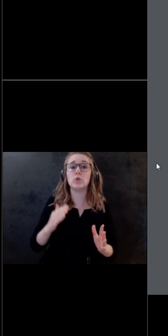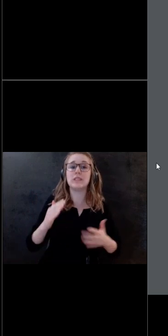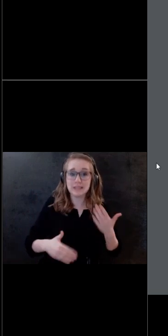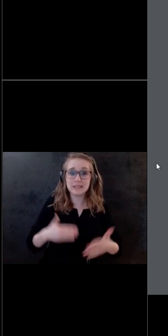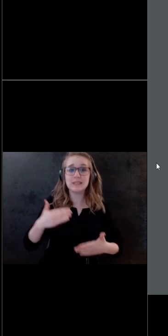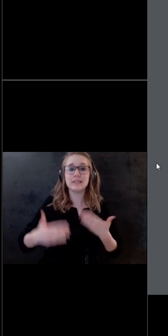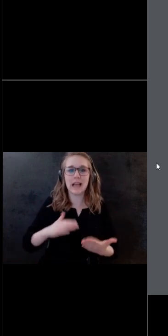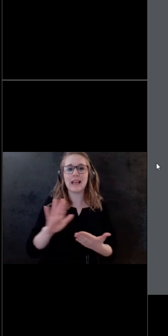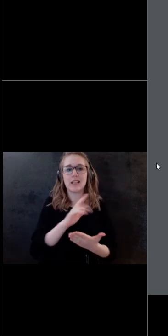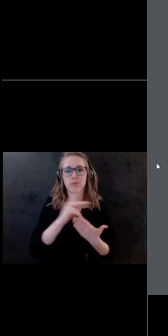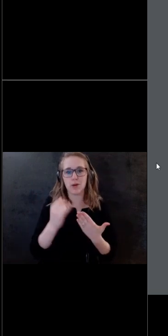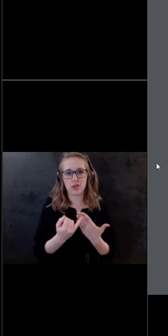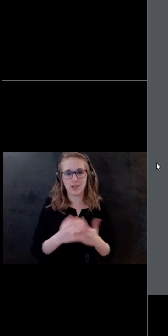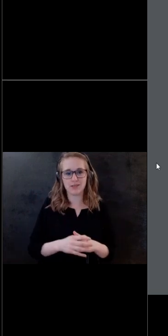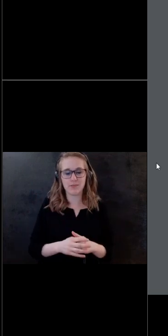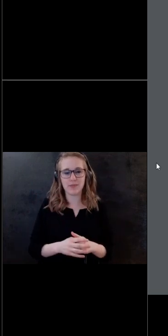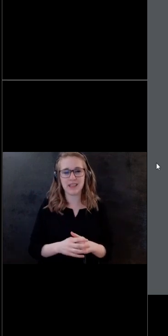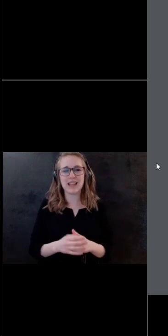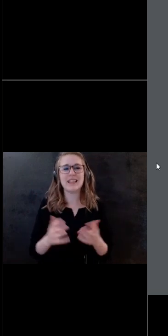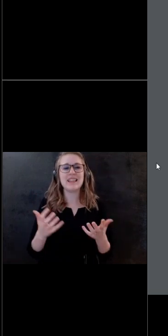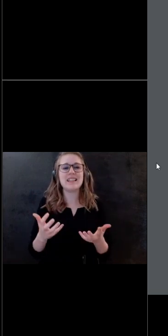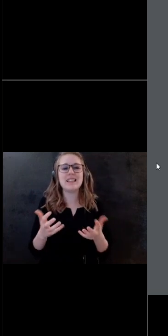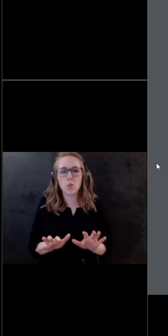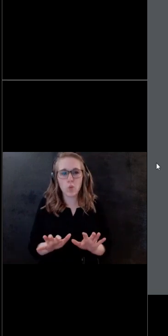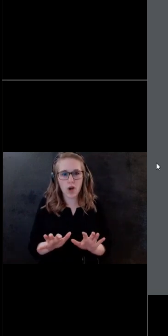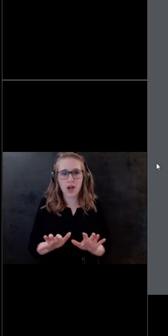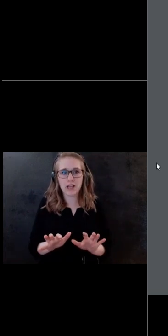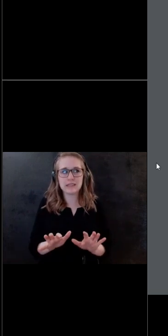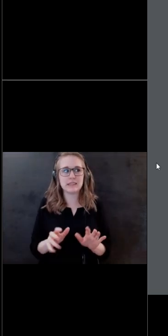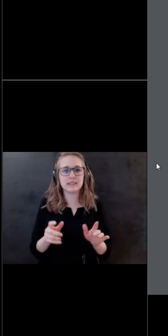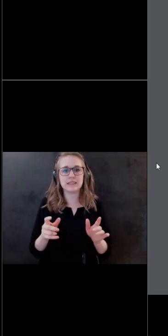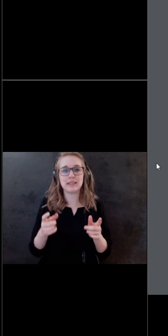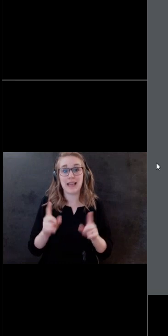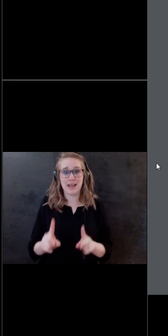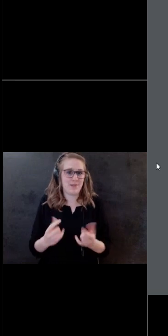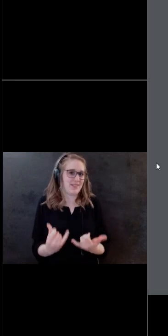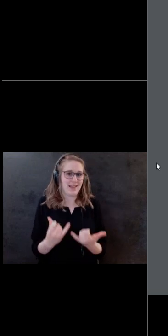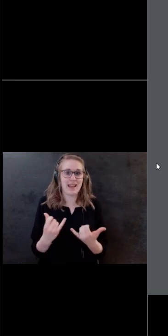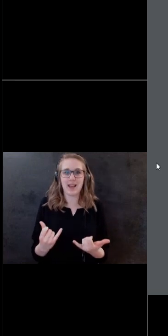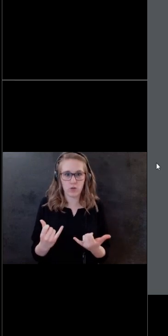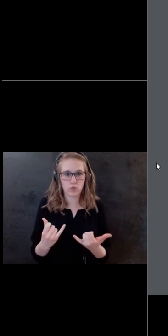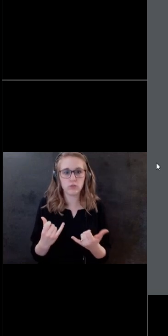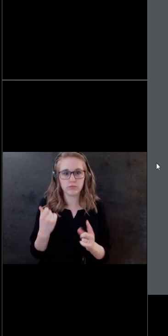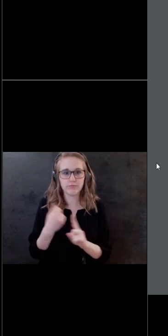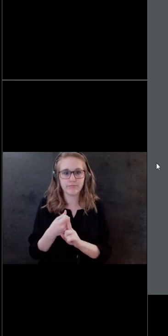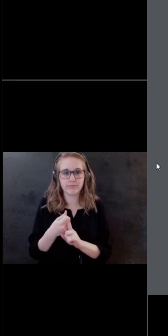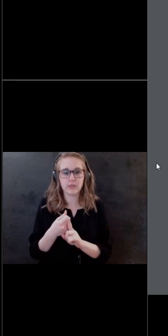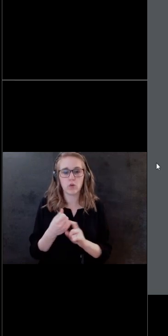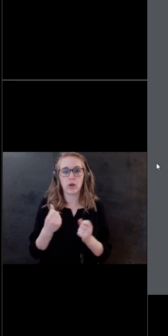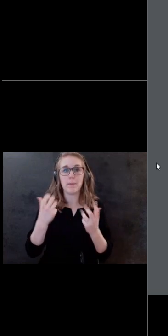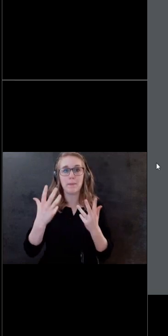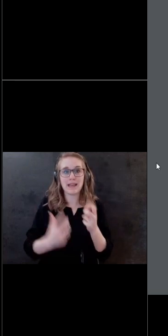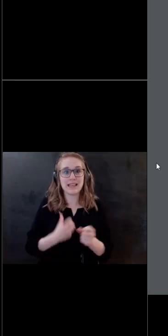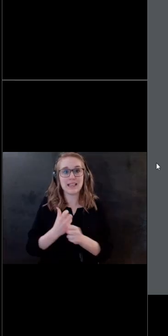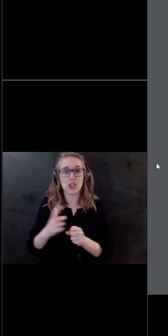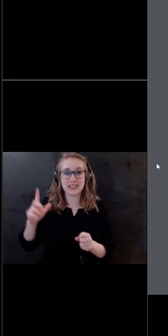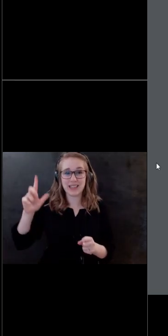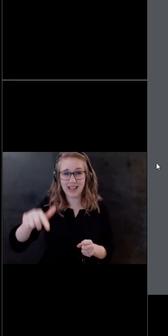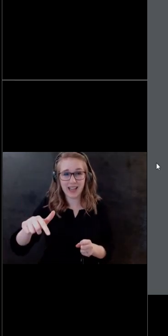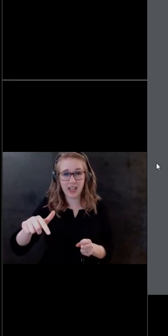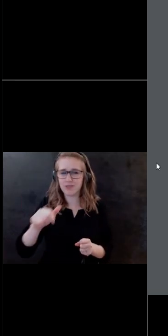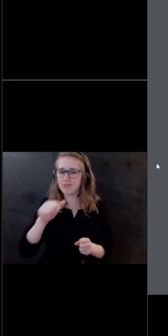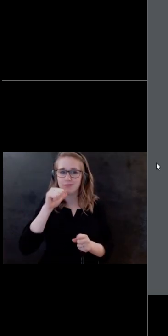his project. They did not want to be in the position that we all are now, where years later, it didn't